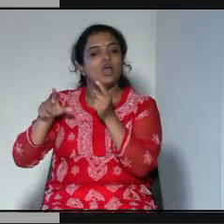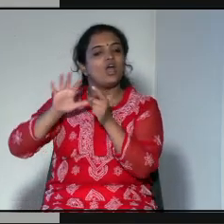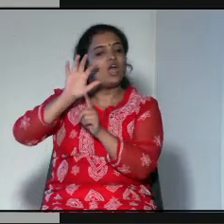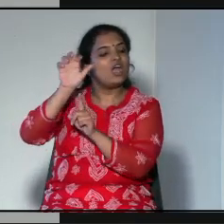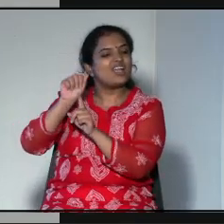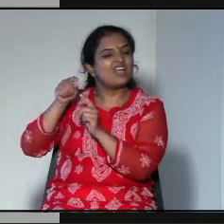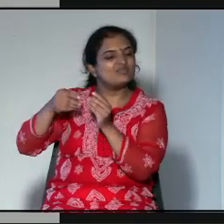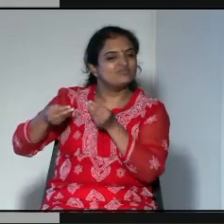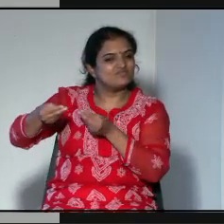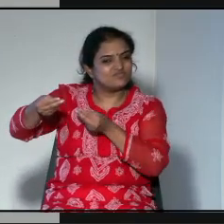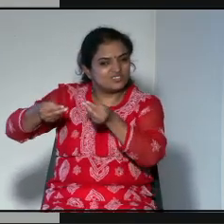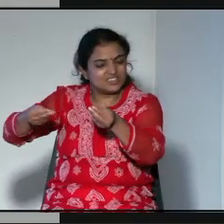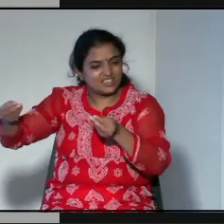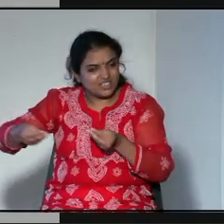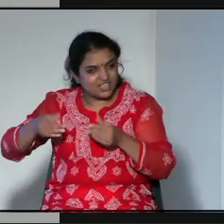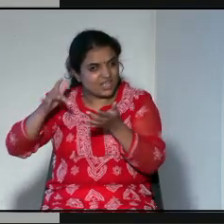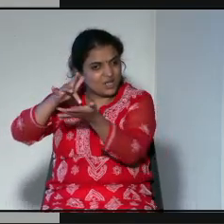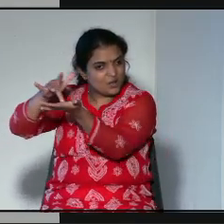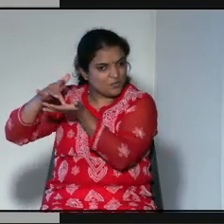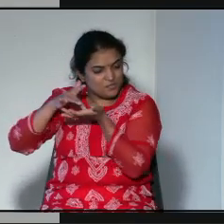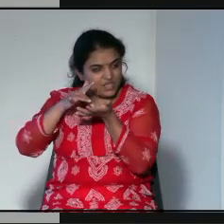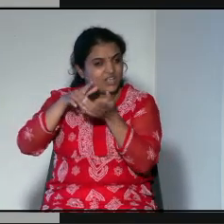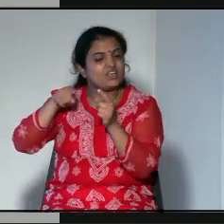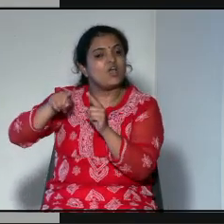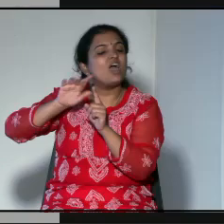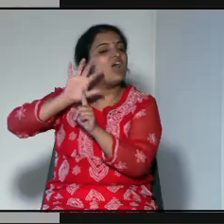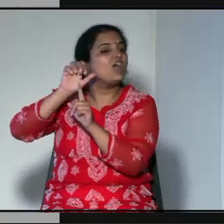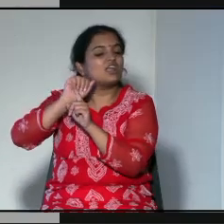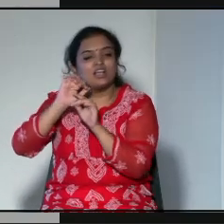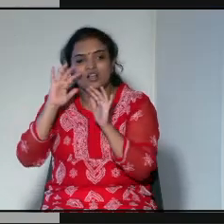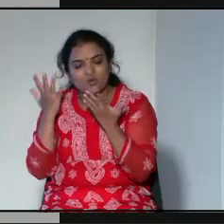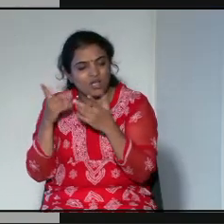chances are it is then that she met Jairam Bagel's father,